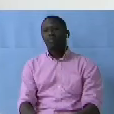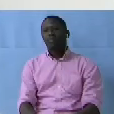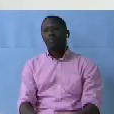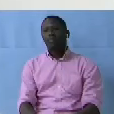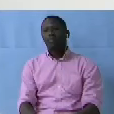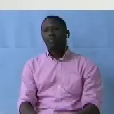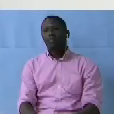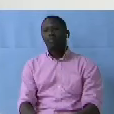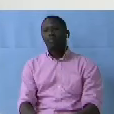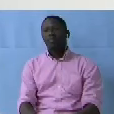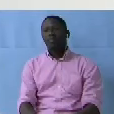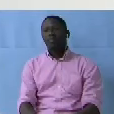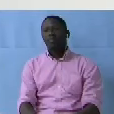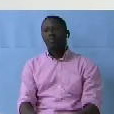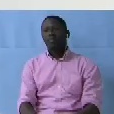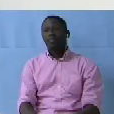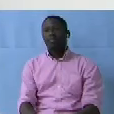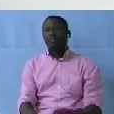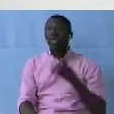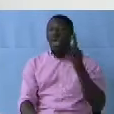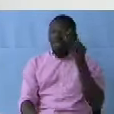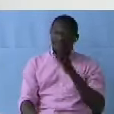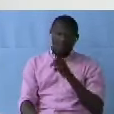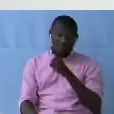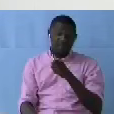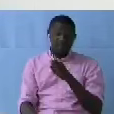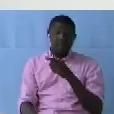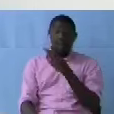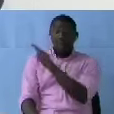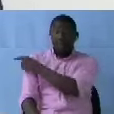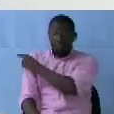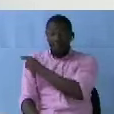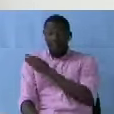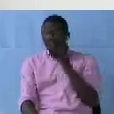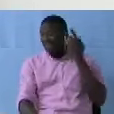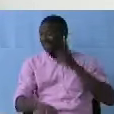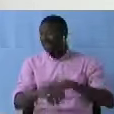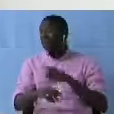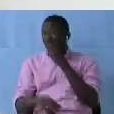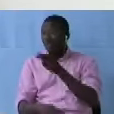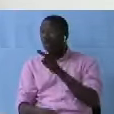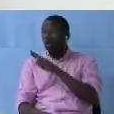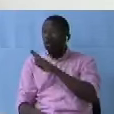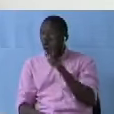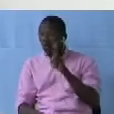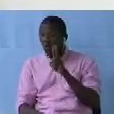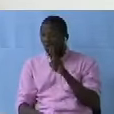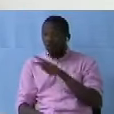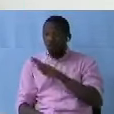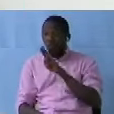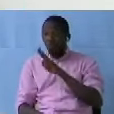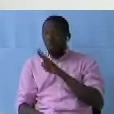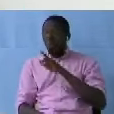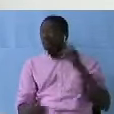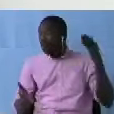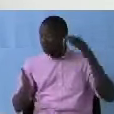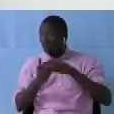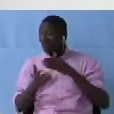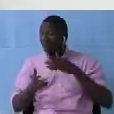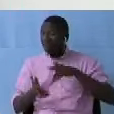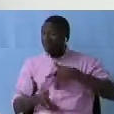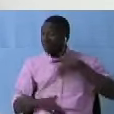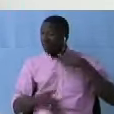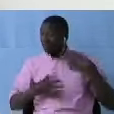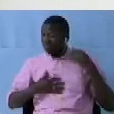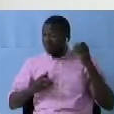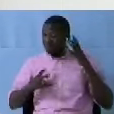that would tantamount to a serious embarrassment of the president in the presence of the international press. Hegna so waxone dedit